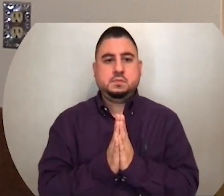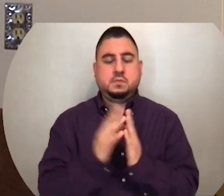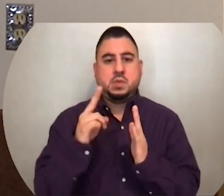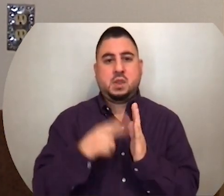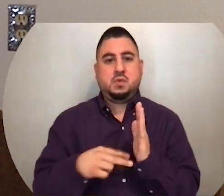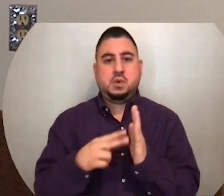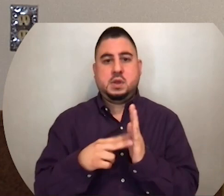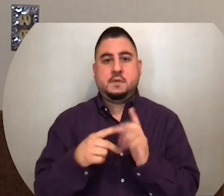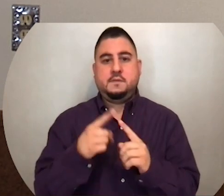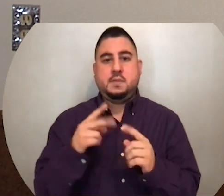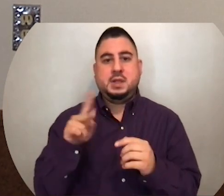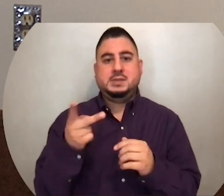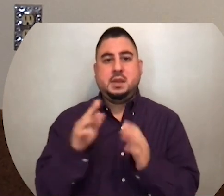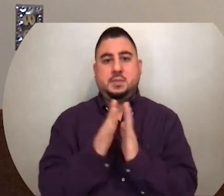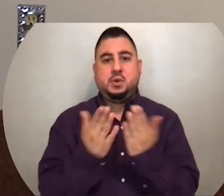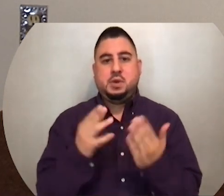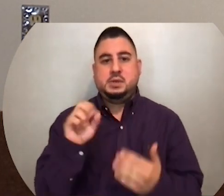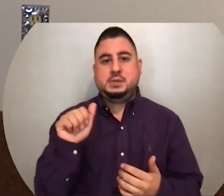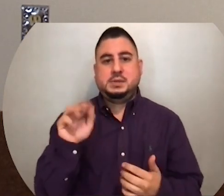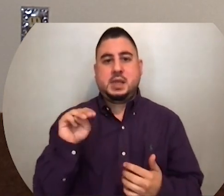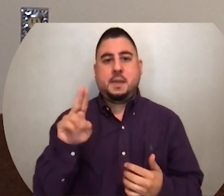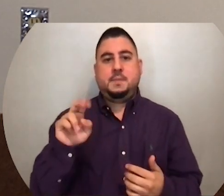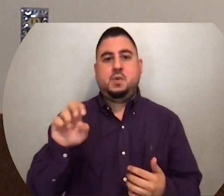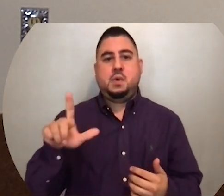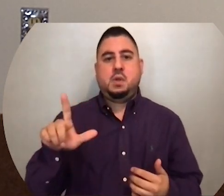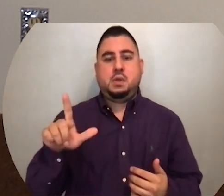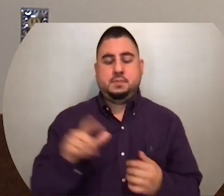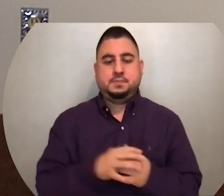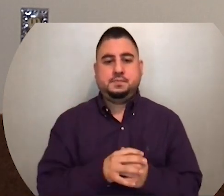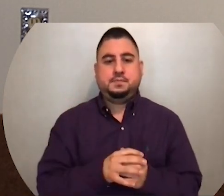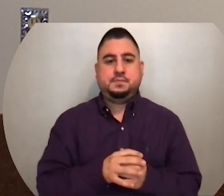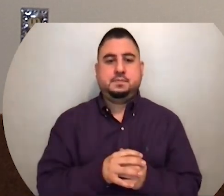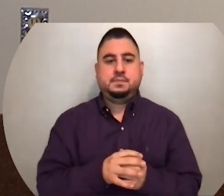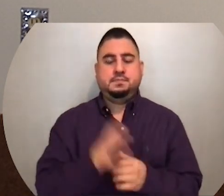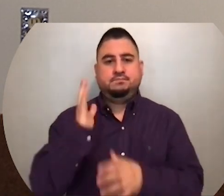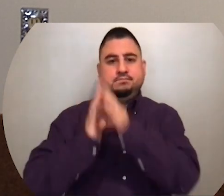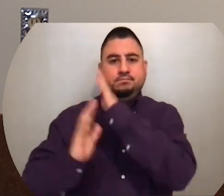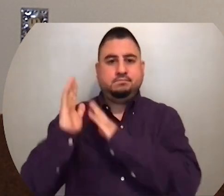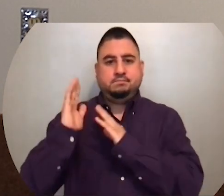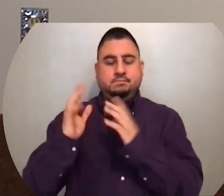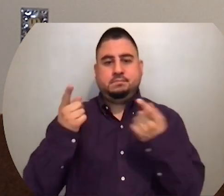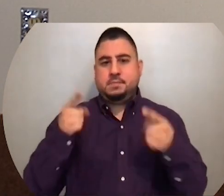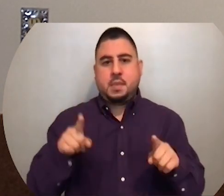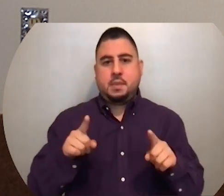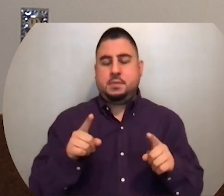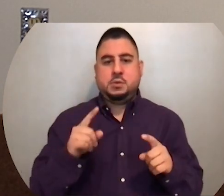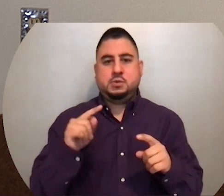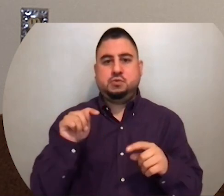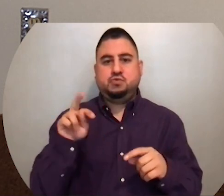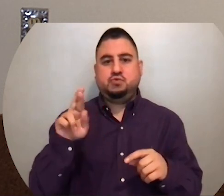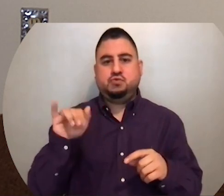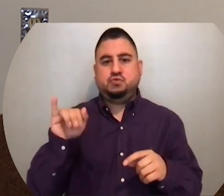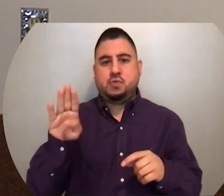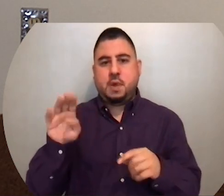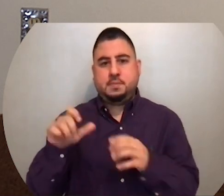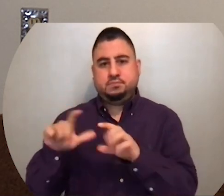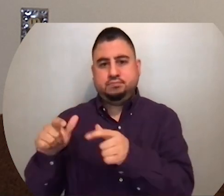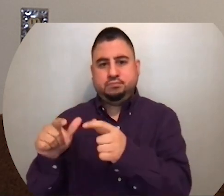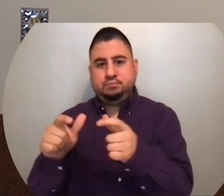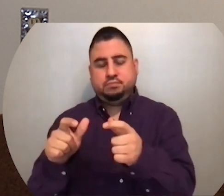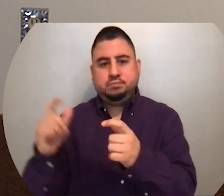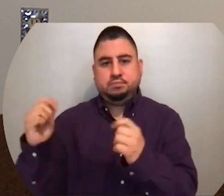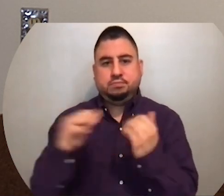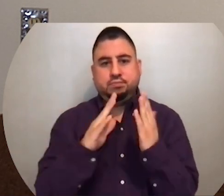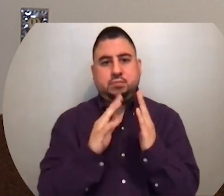Amen. A reading from the second book of Samuel. In those days, all the tribes of Israel came to